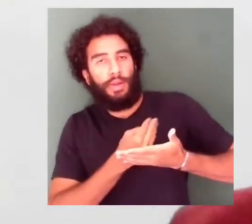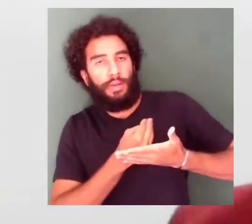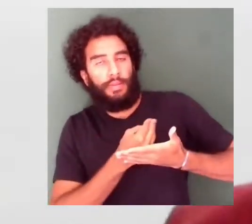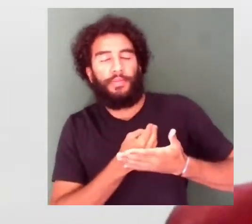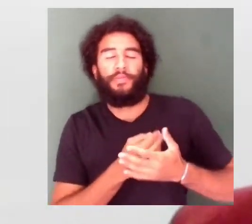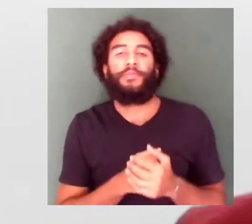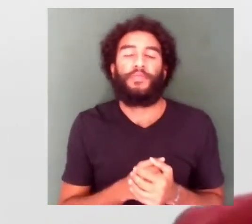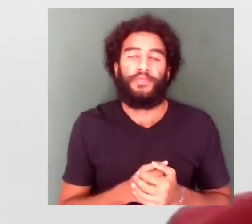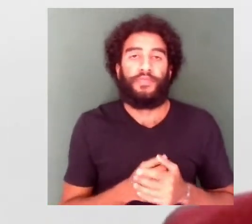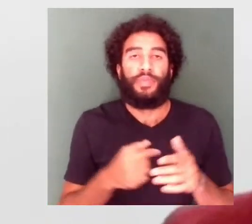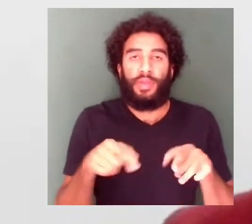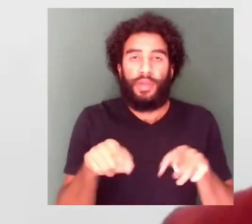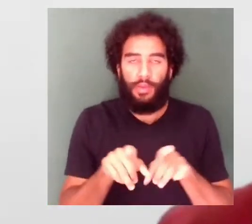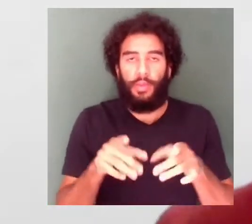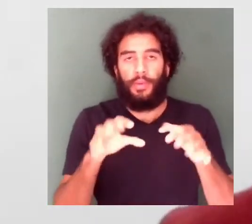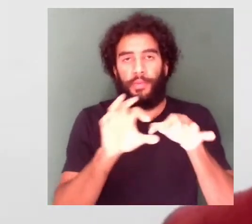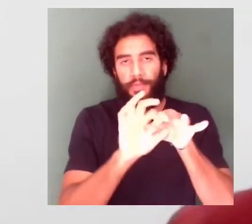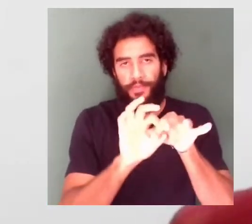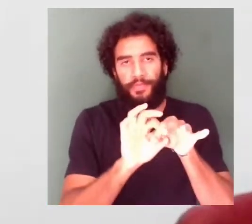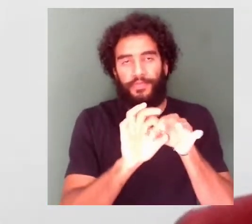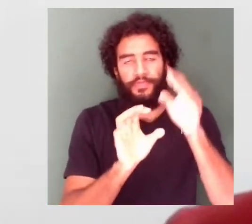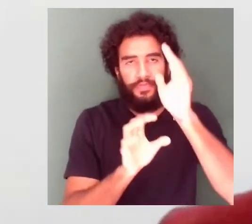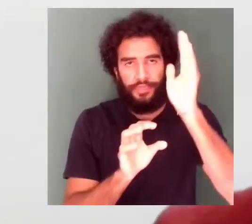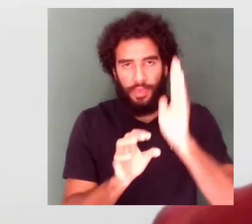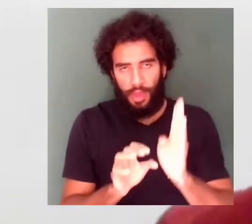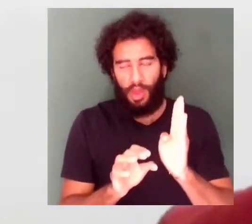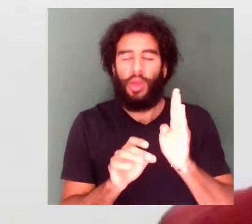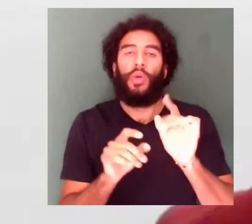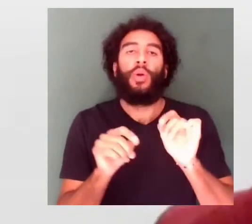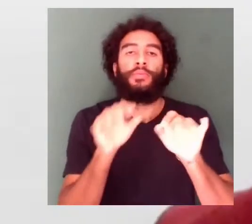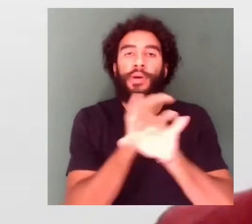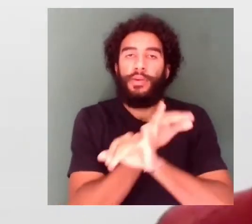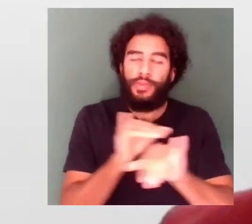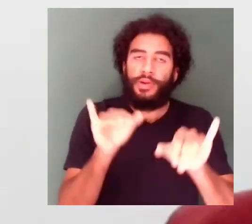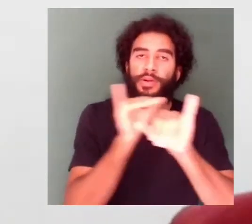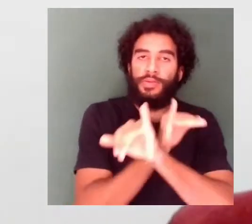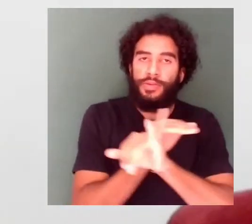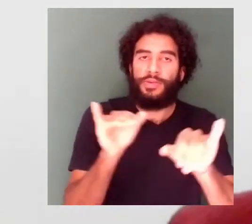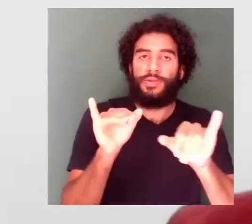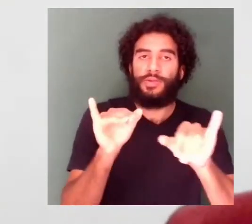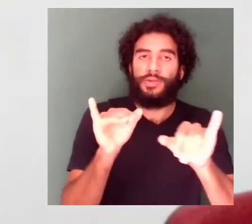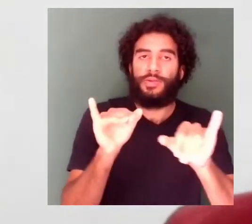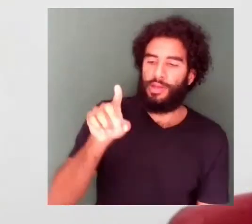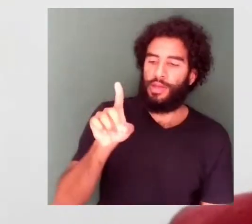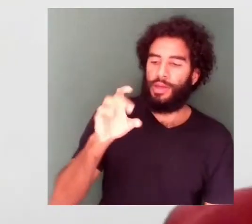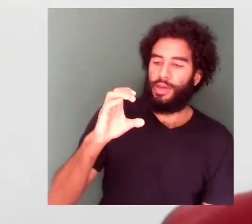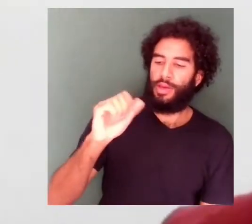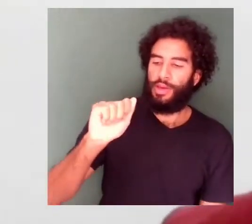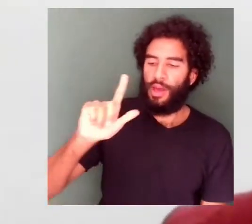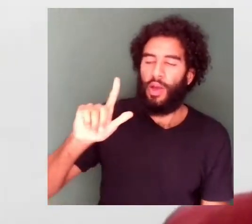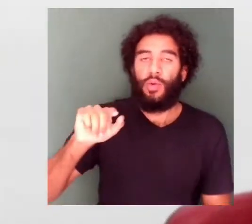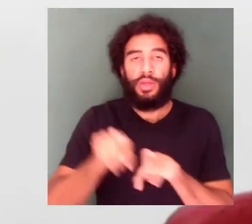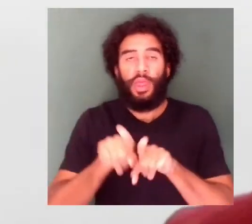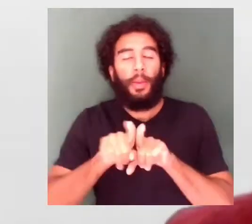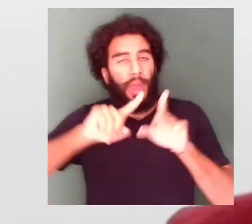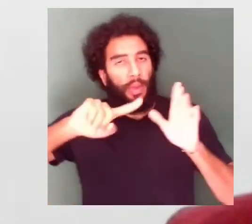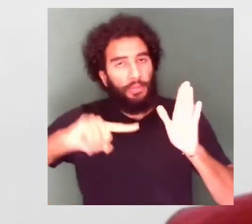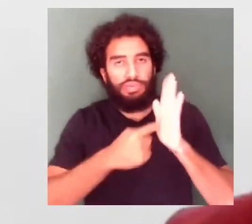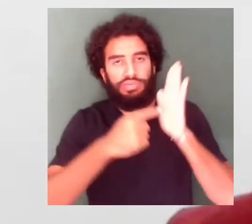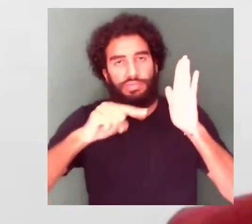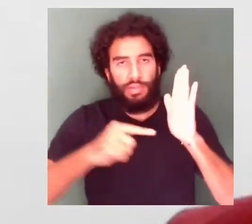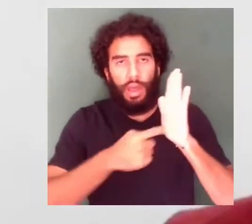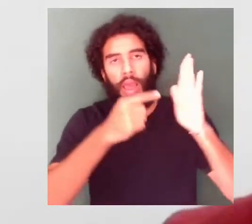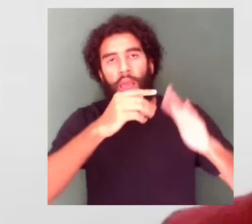to protect breastfeeding, and we have worked for years with from Brazil to